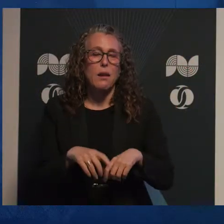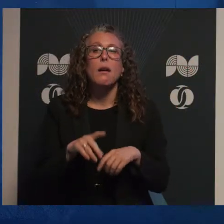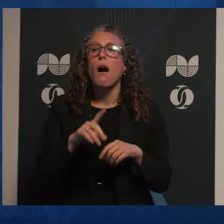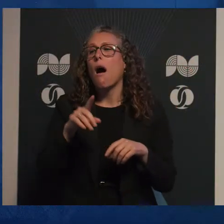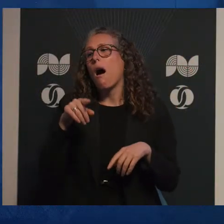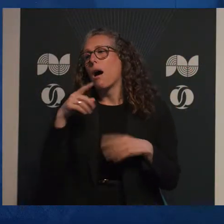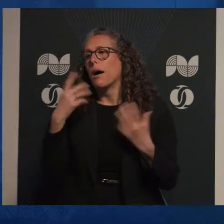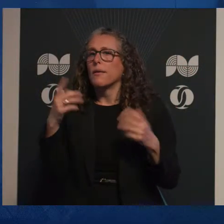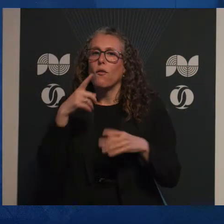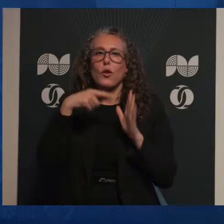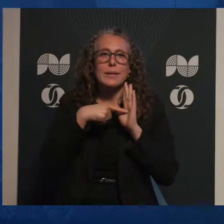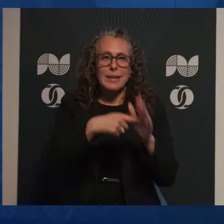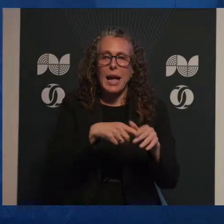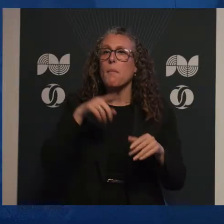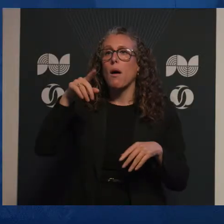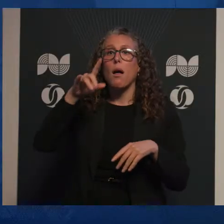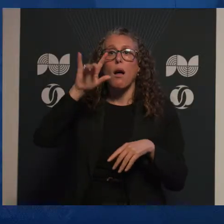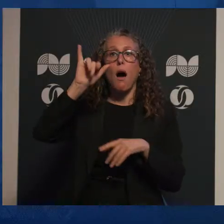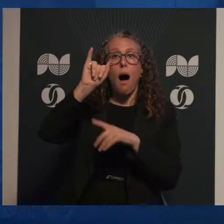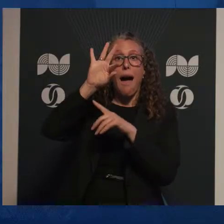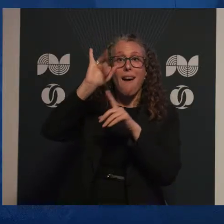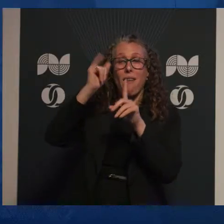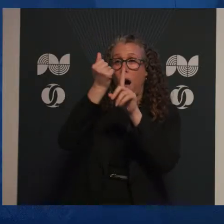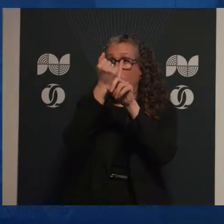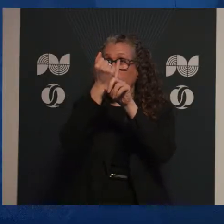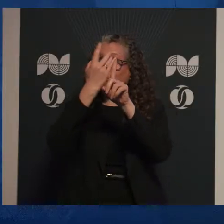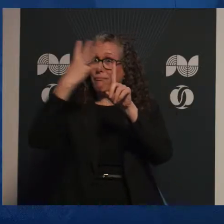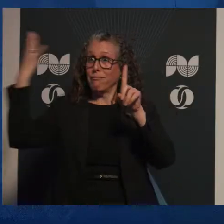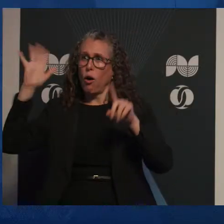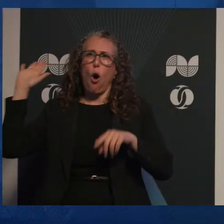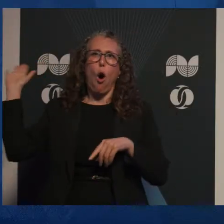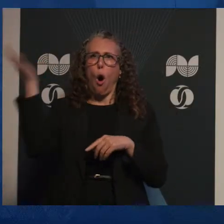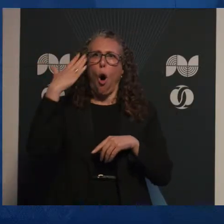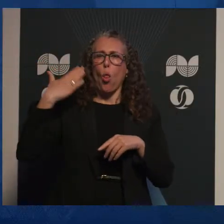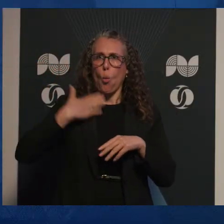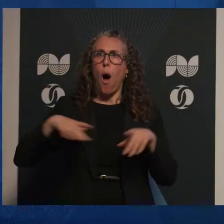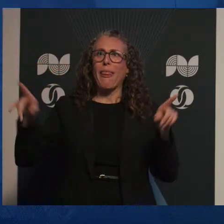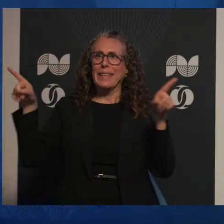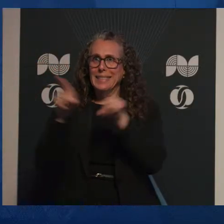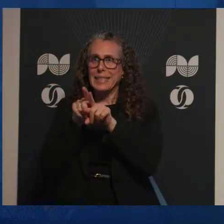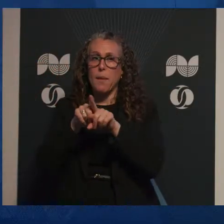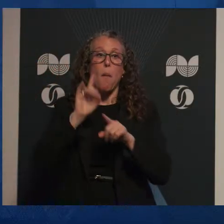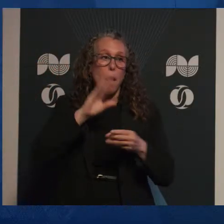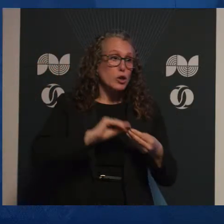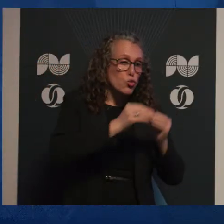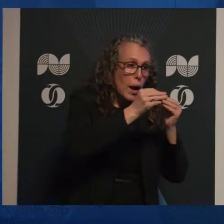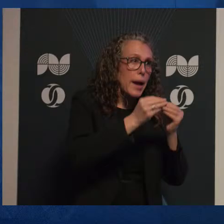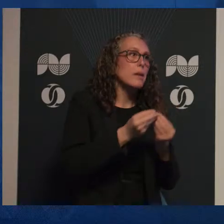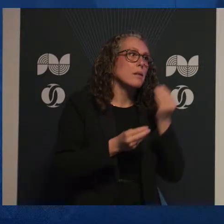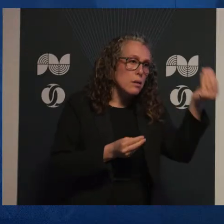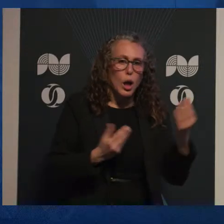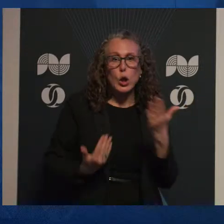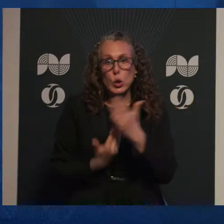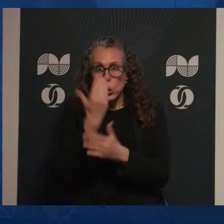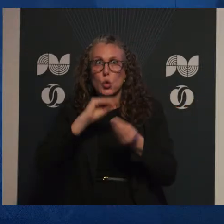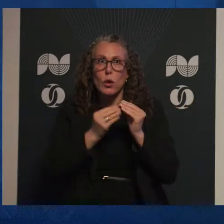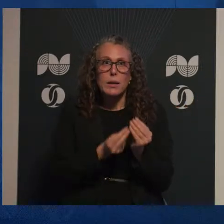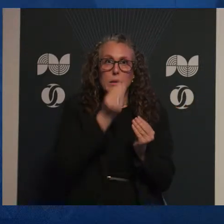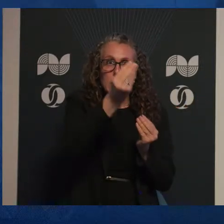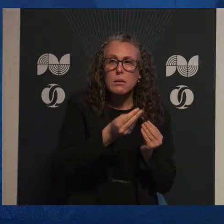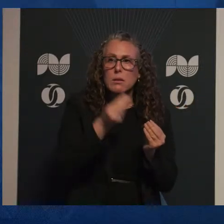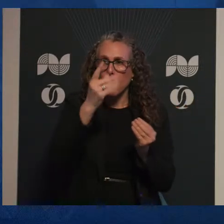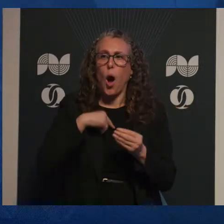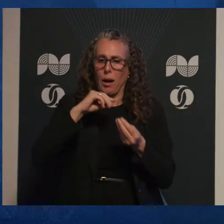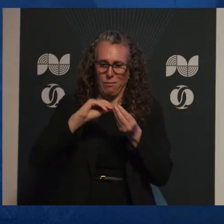for the World Bank, a different one for the EIB, a different one from the EBRD, but creating something that is simplified and that we're reducing